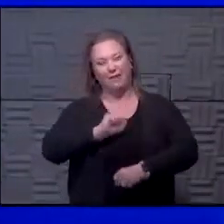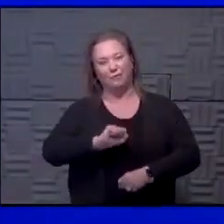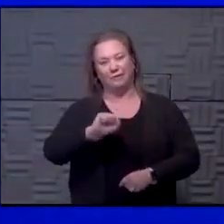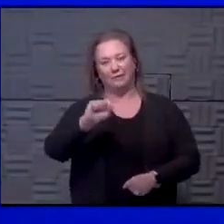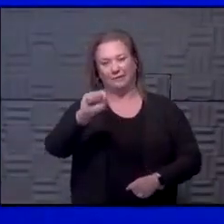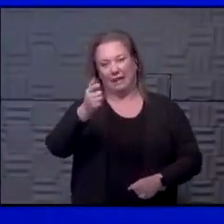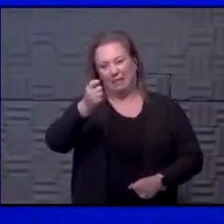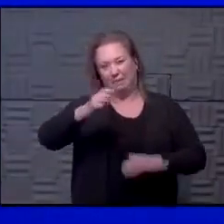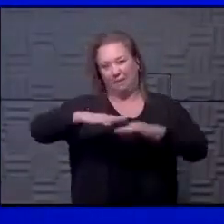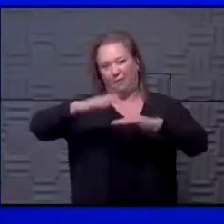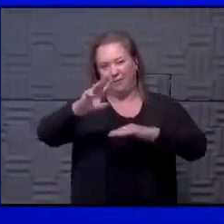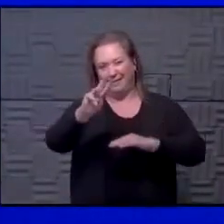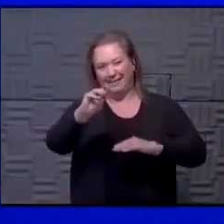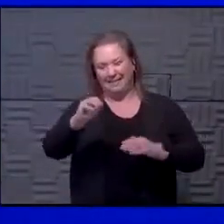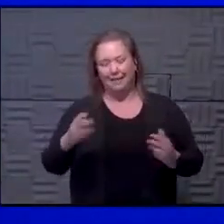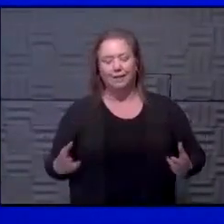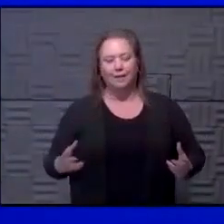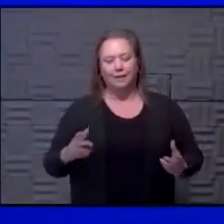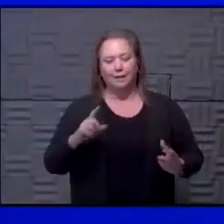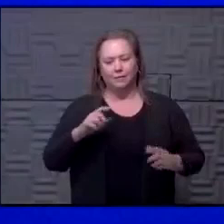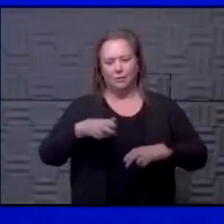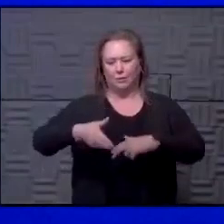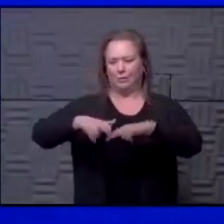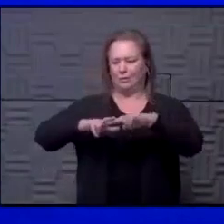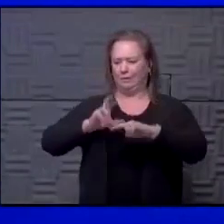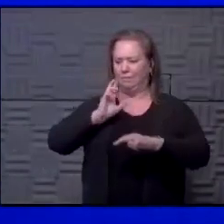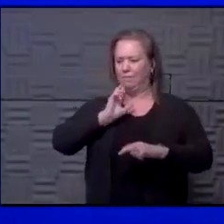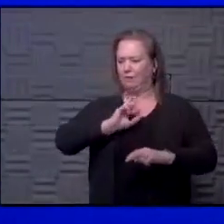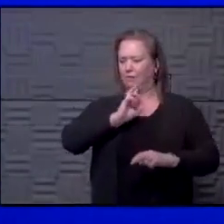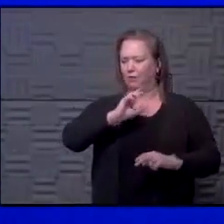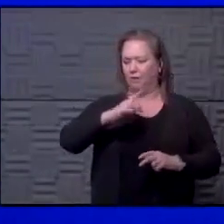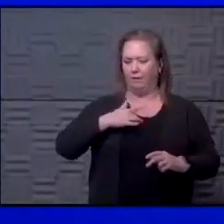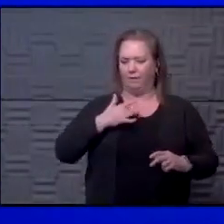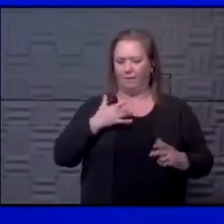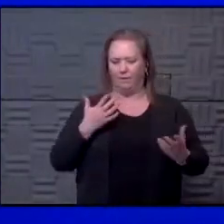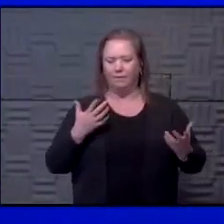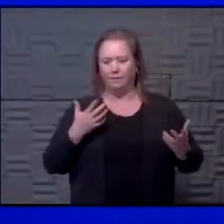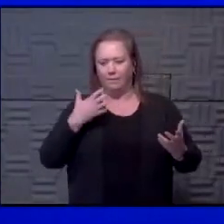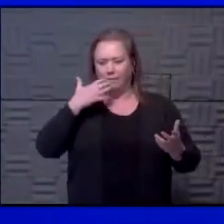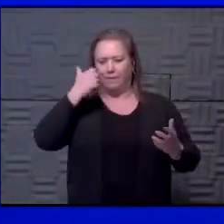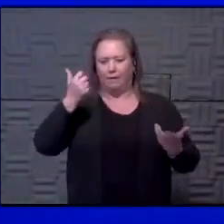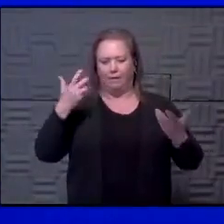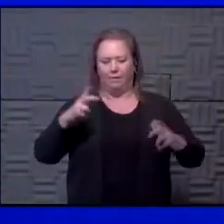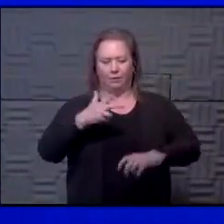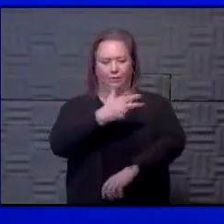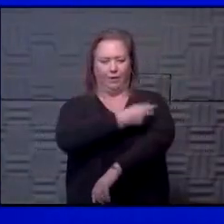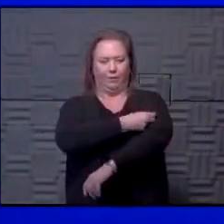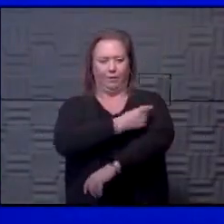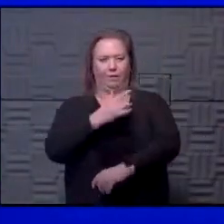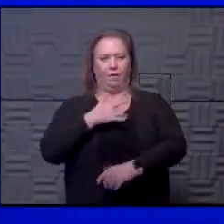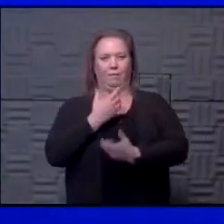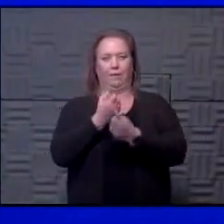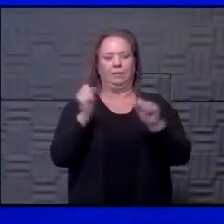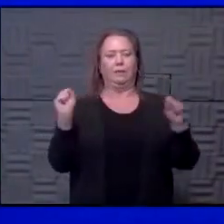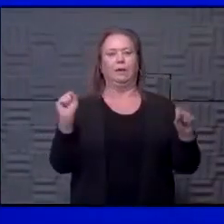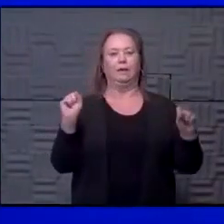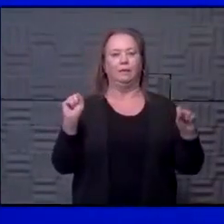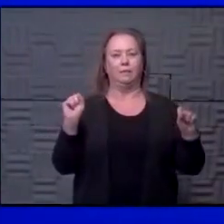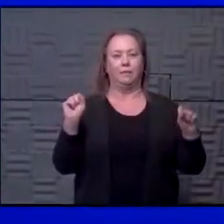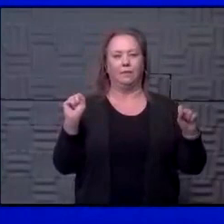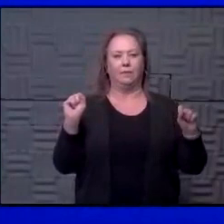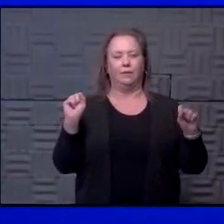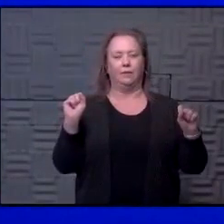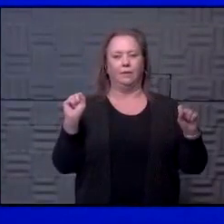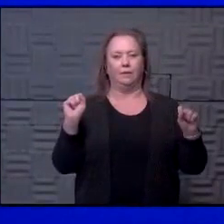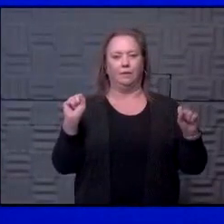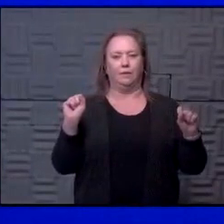a little older than that. And so you sit there in the restaurant and you think, okay, I feel better because I've been vaccinated. I do feel safer as a result of that. And then at some point